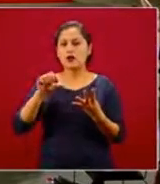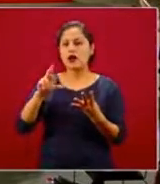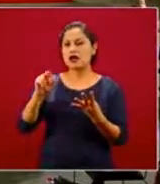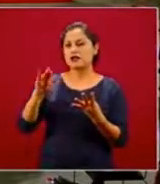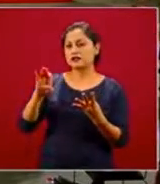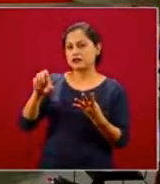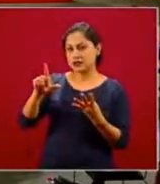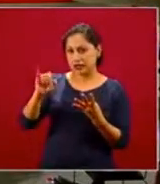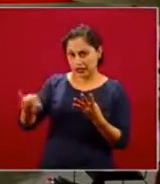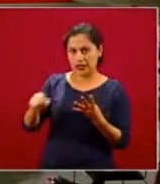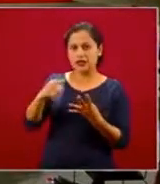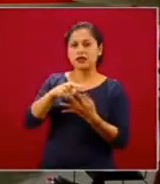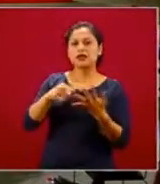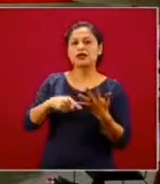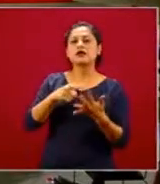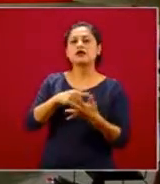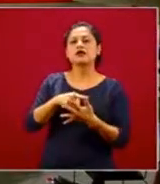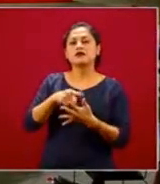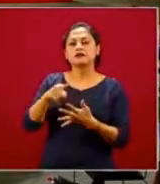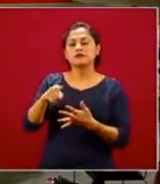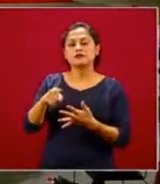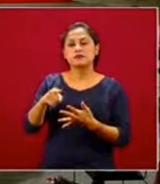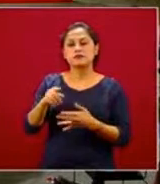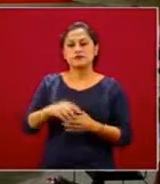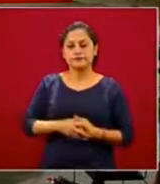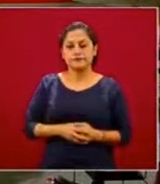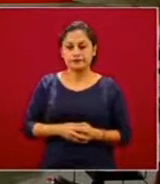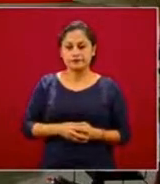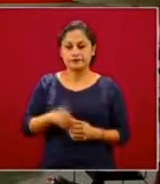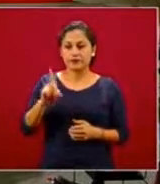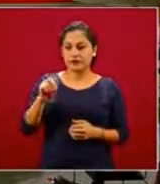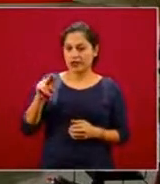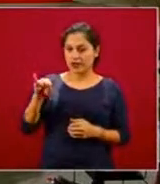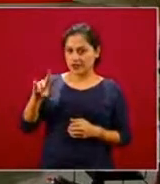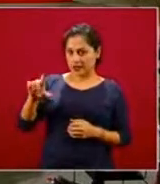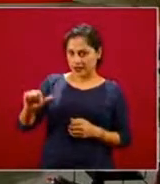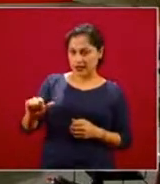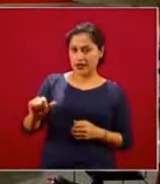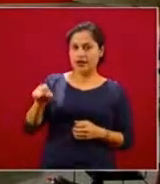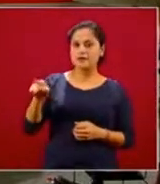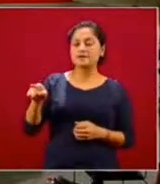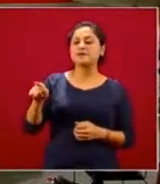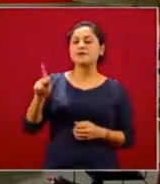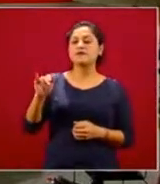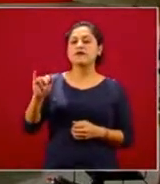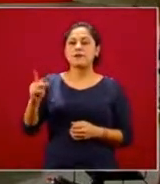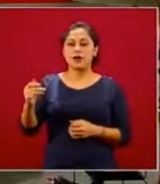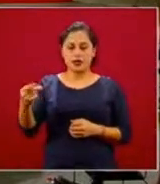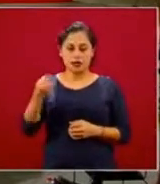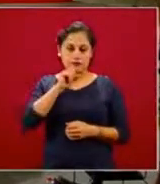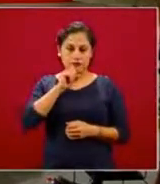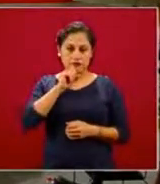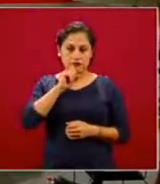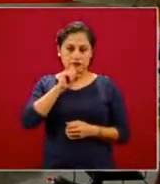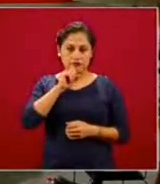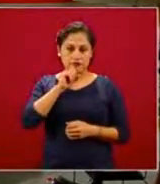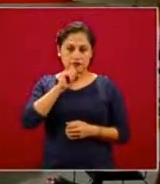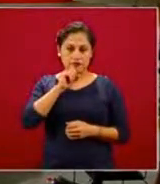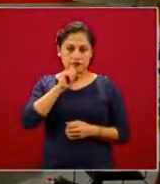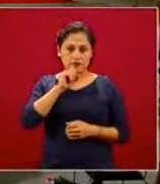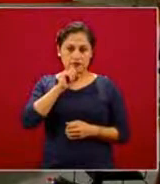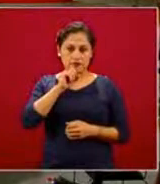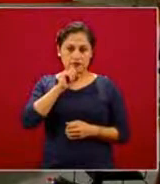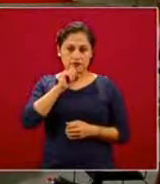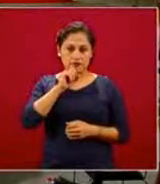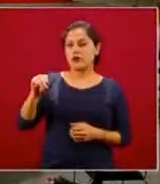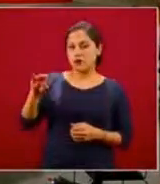going to Araceli start Anday, with que you también because we quedó con forgot about you pendientes. yesterday. You didn't get a chance. And then Blanca Daniela Aguirre, Pastrana, del último Alejandra, y usted también. Y